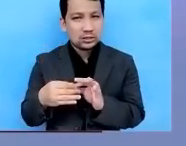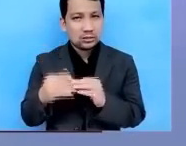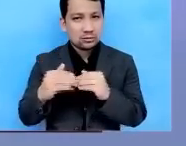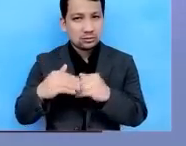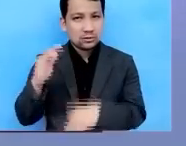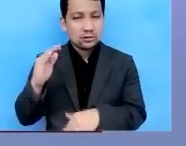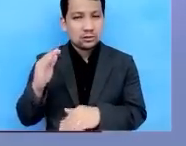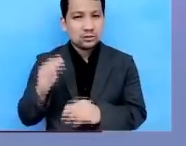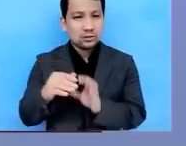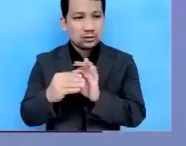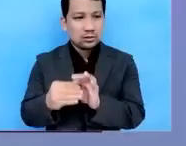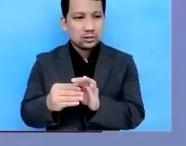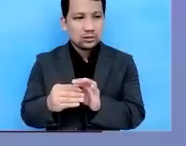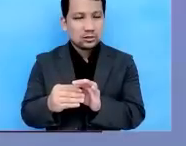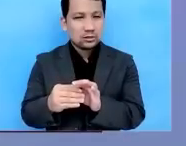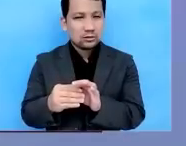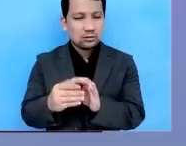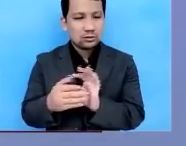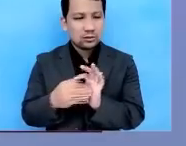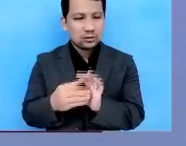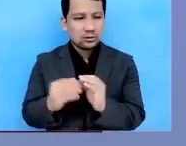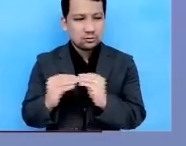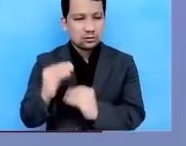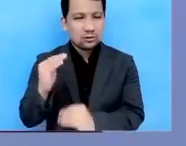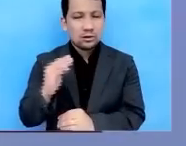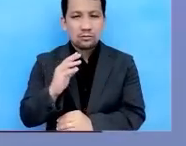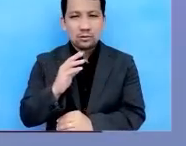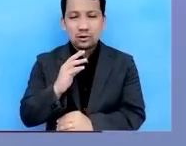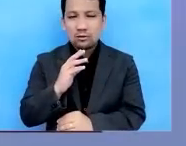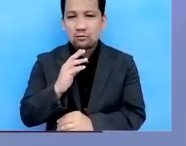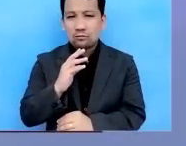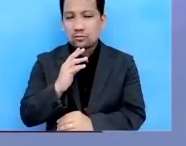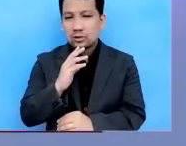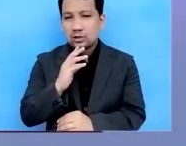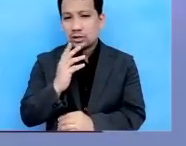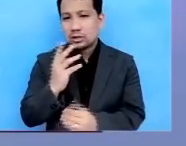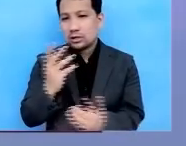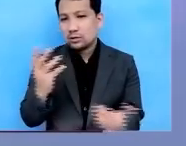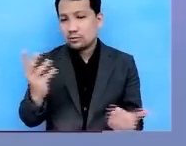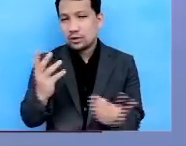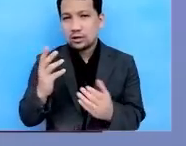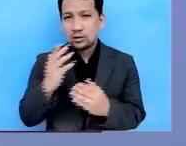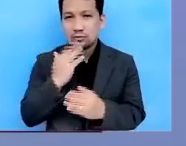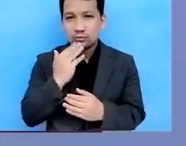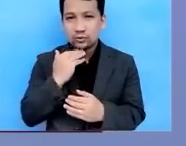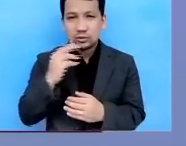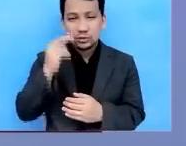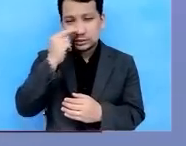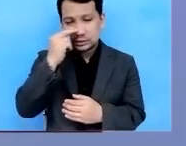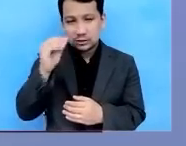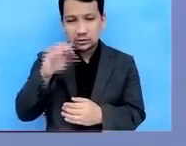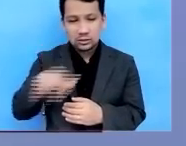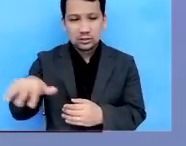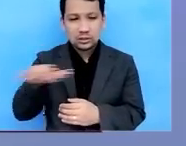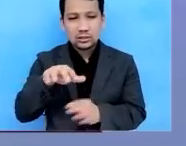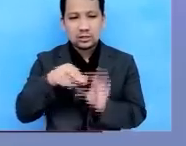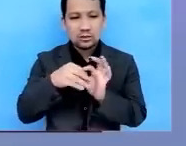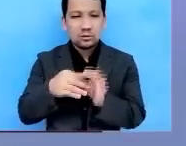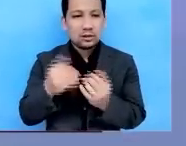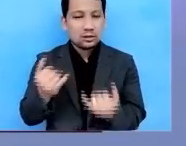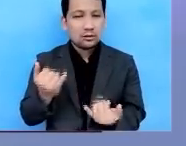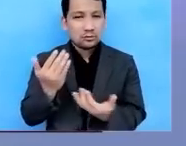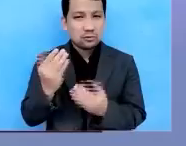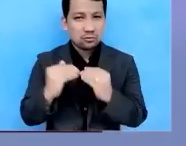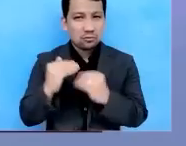or the vegetative stage of most of the sugarcane in Negros and other parts of the Philippines. So this is the time that it needs